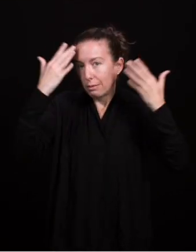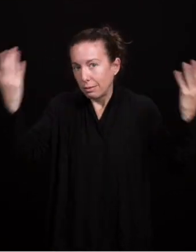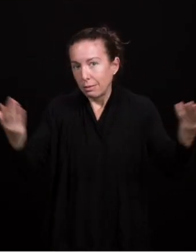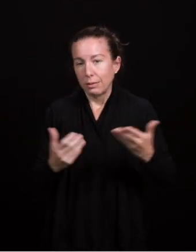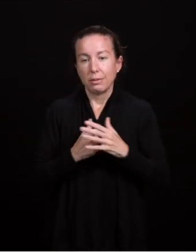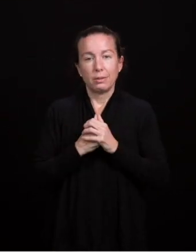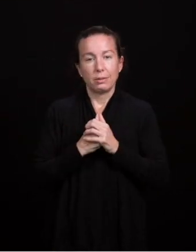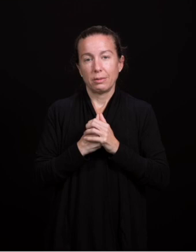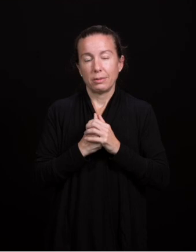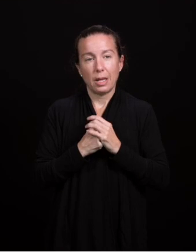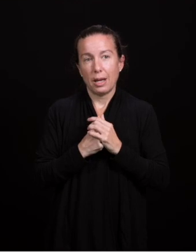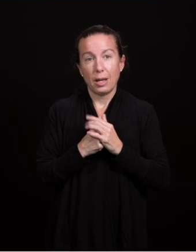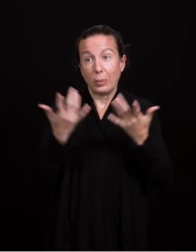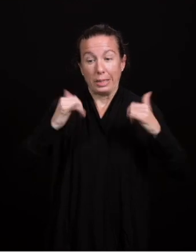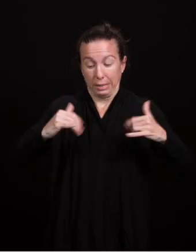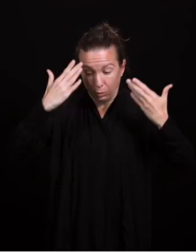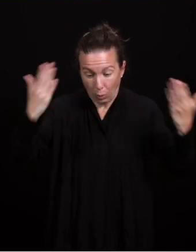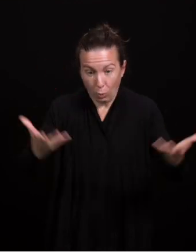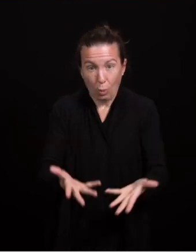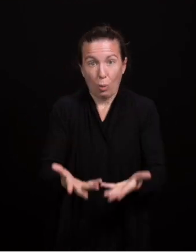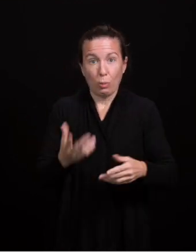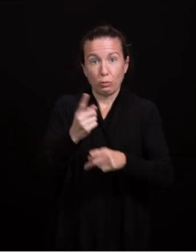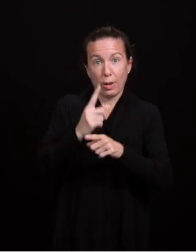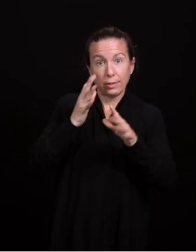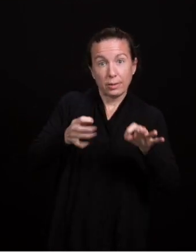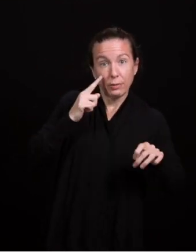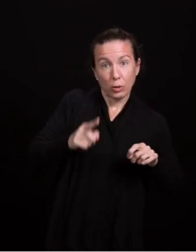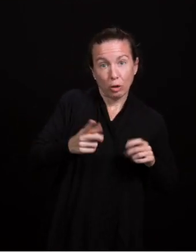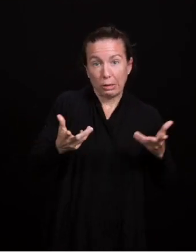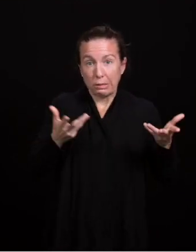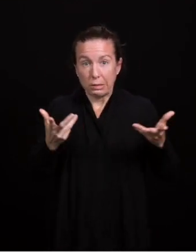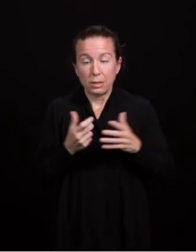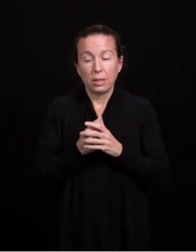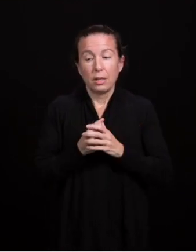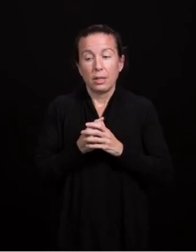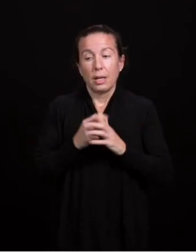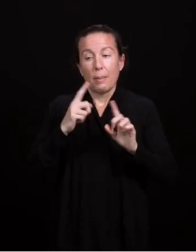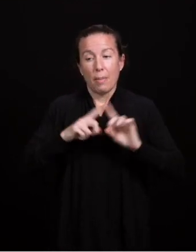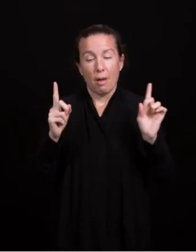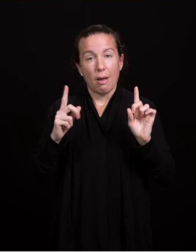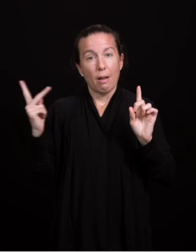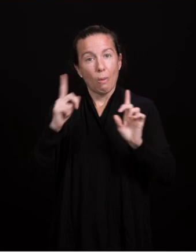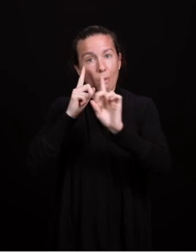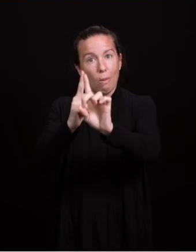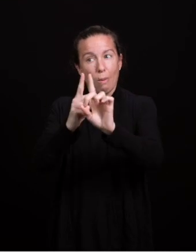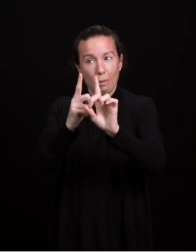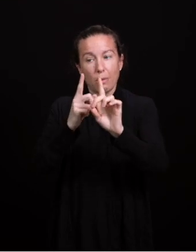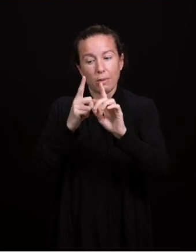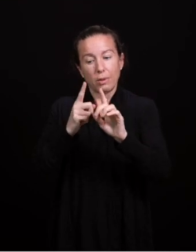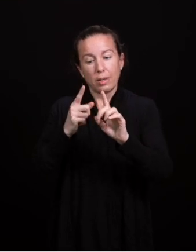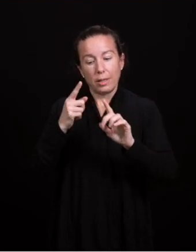know. But I think it was with the intention of being able to communicate with